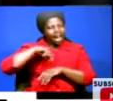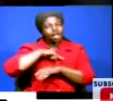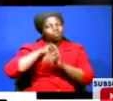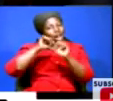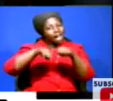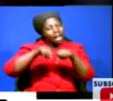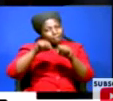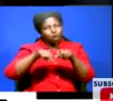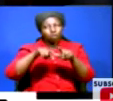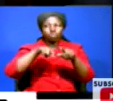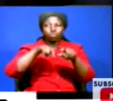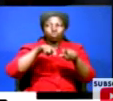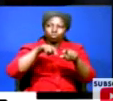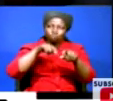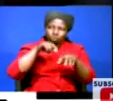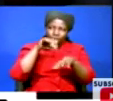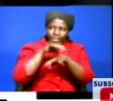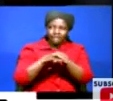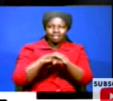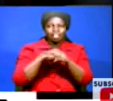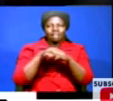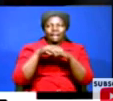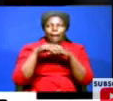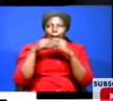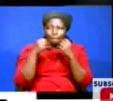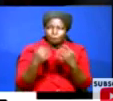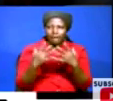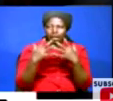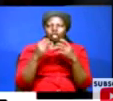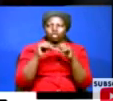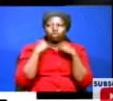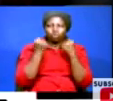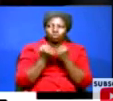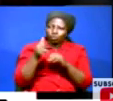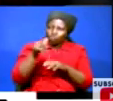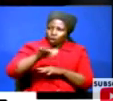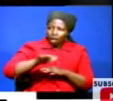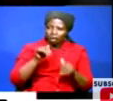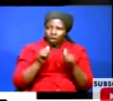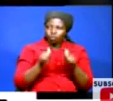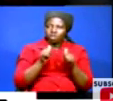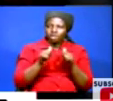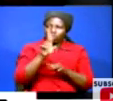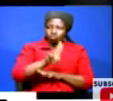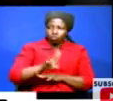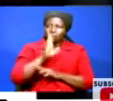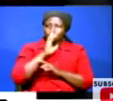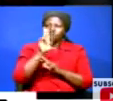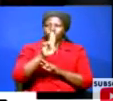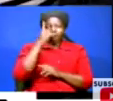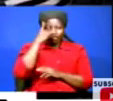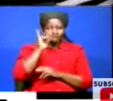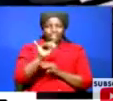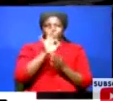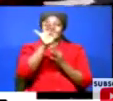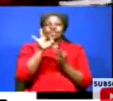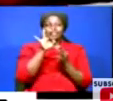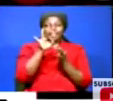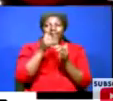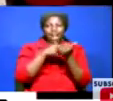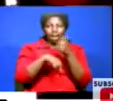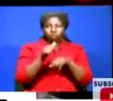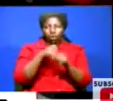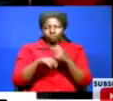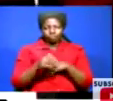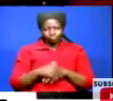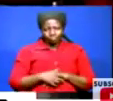a number of social platforms which used to be used for that particular purpose.